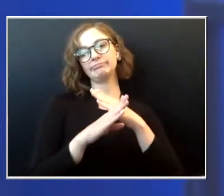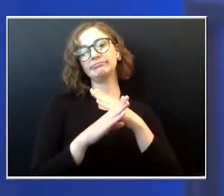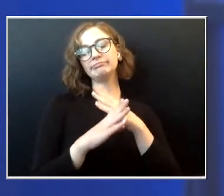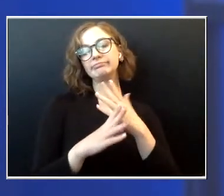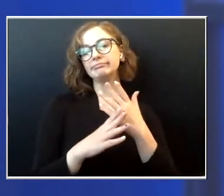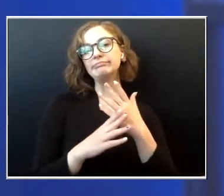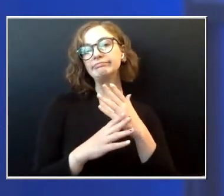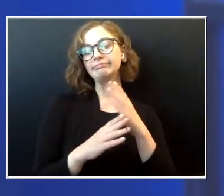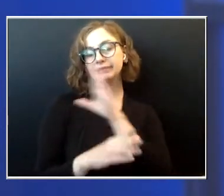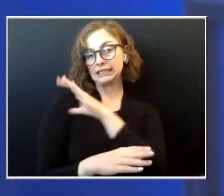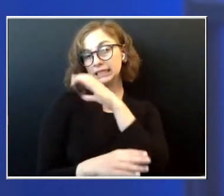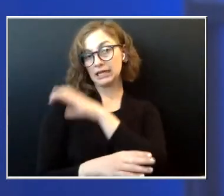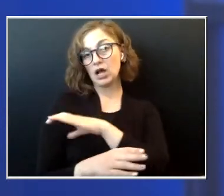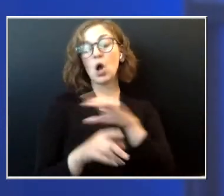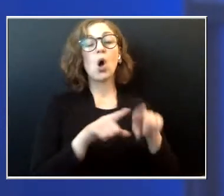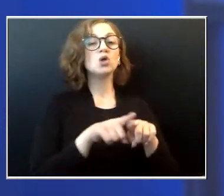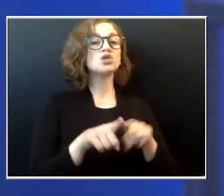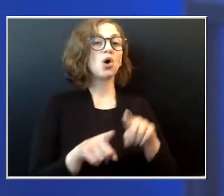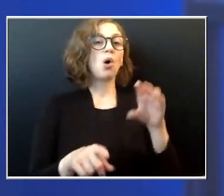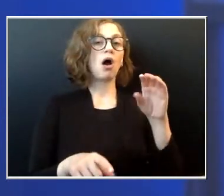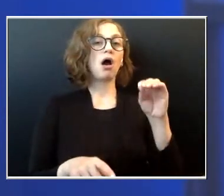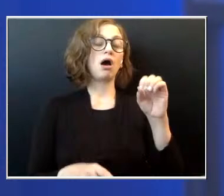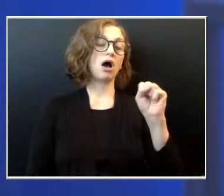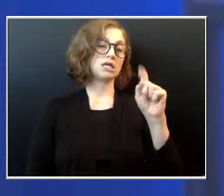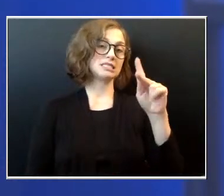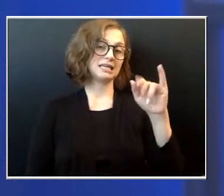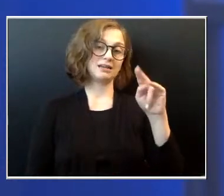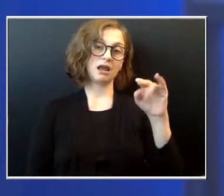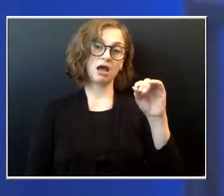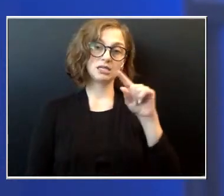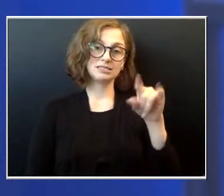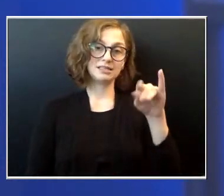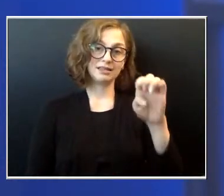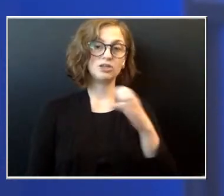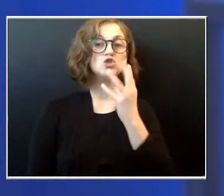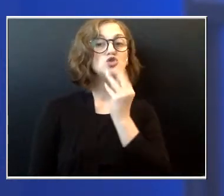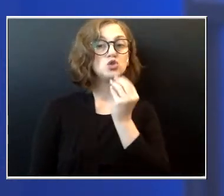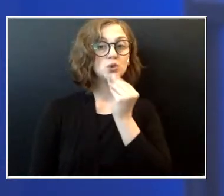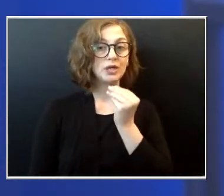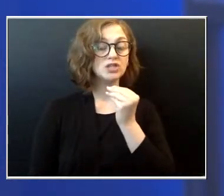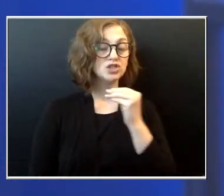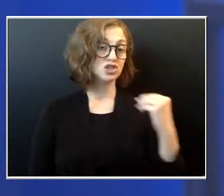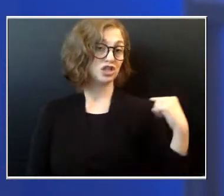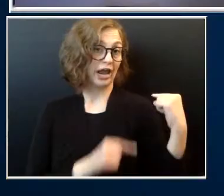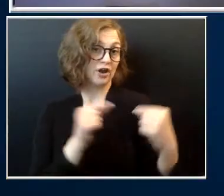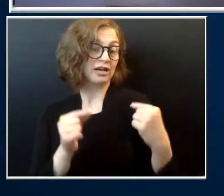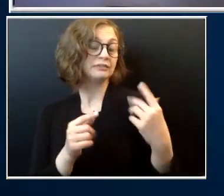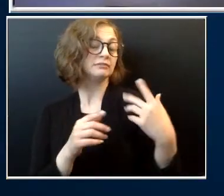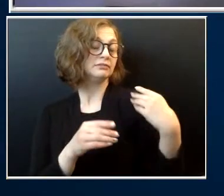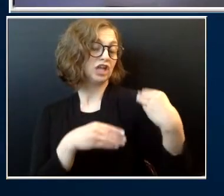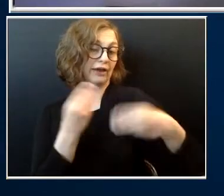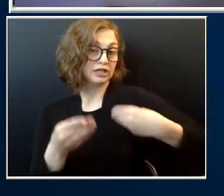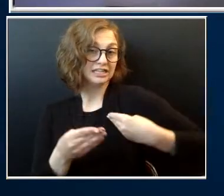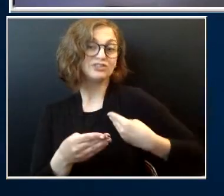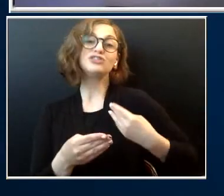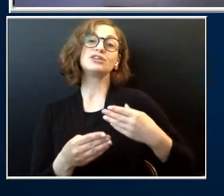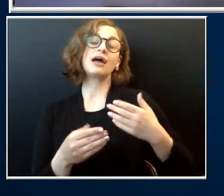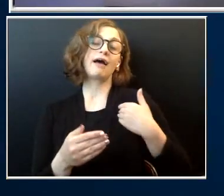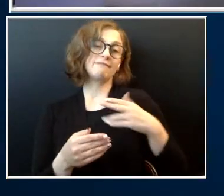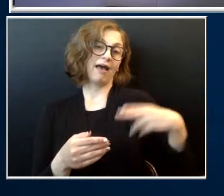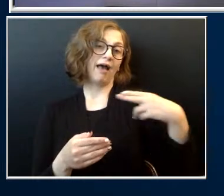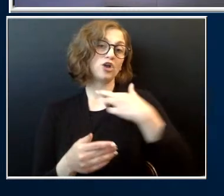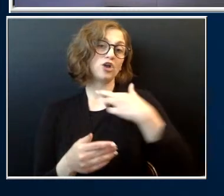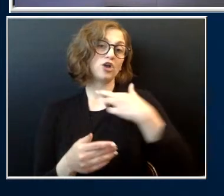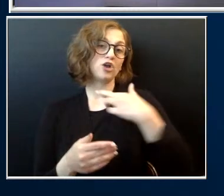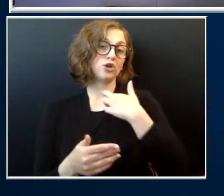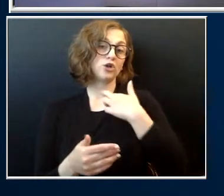heritage are also at an increased risk of being identified as having a BRCA1 or 2 mutation. We have an interesting question